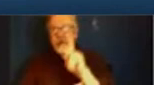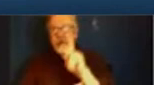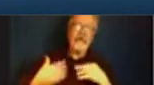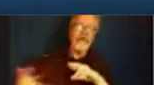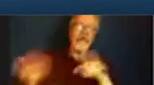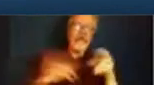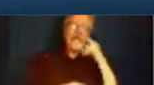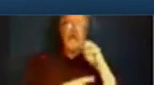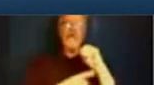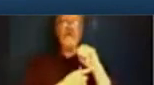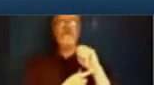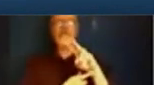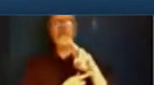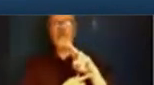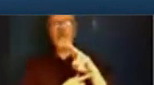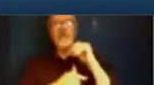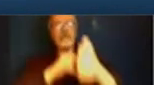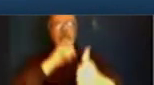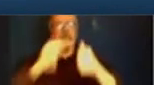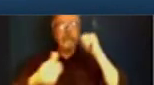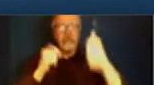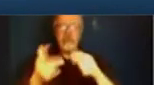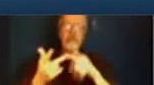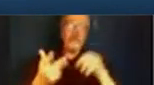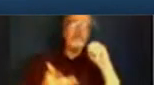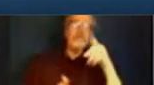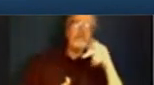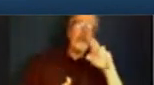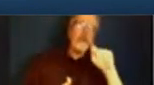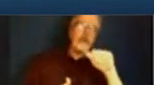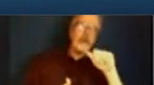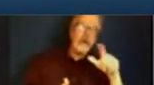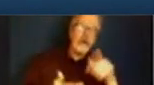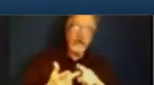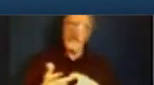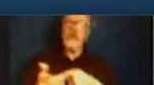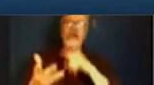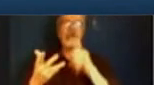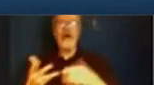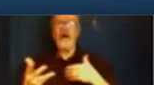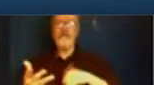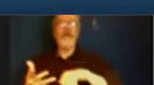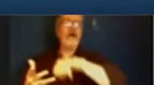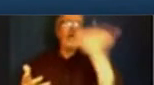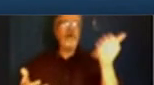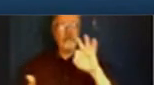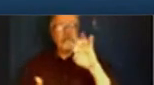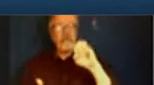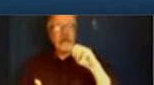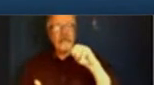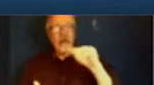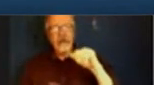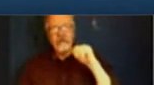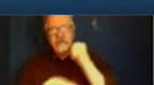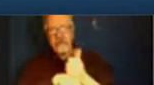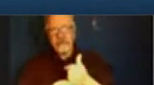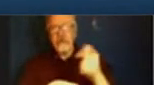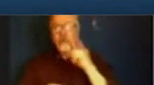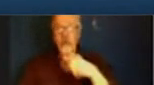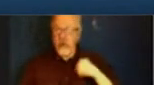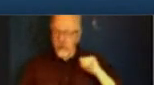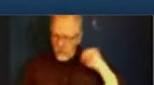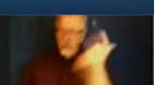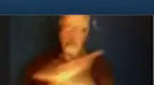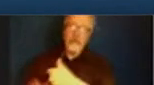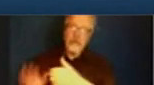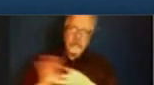web portal. We will have another mass testing FEMA site. It's going to take all of this to get through Omicron. So it's not